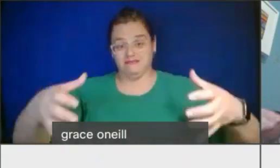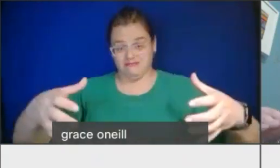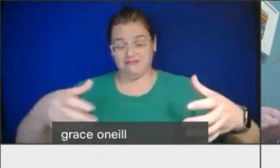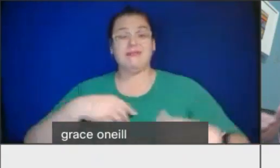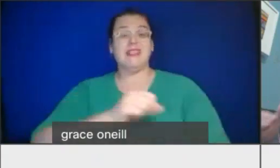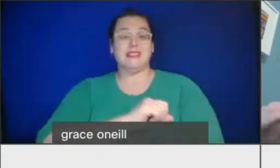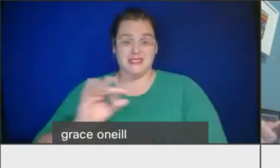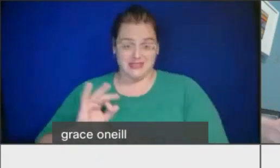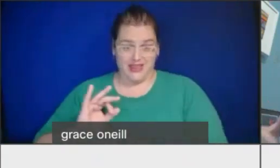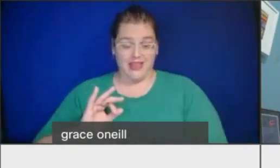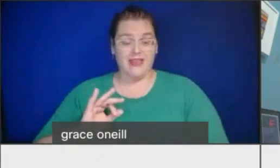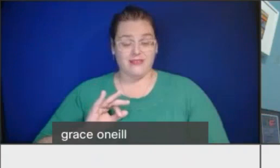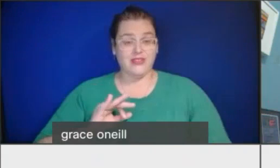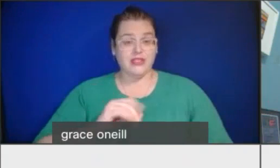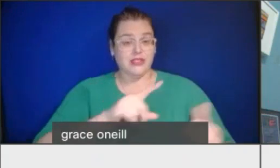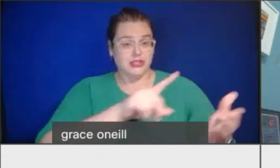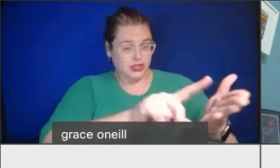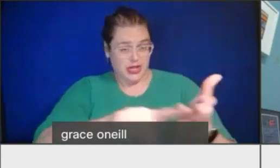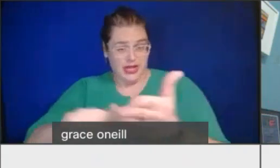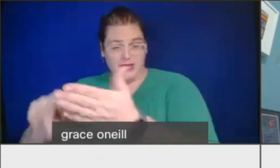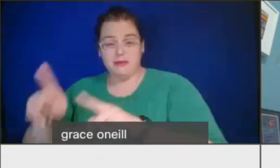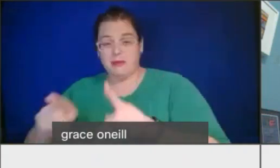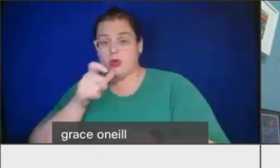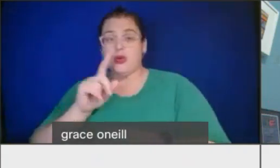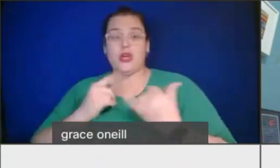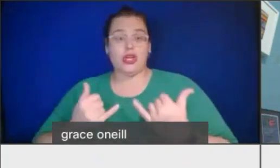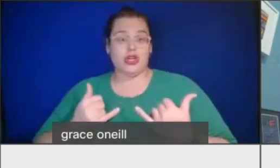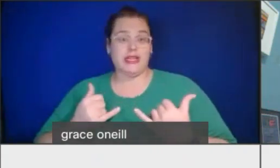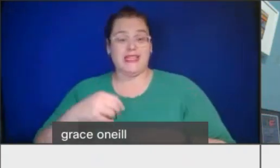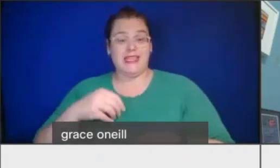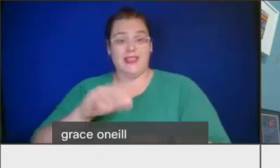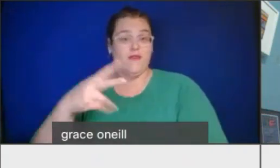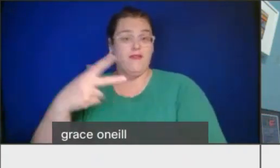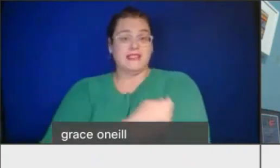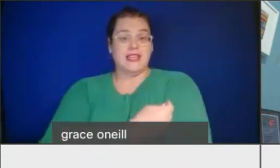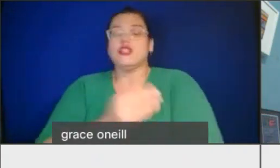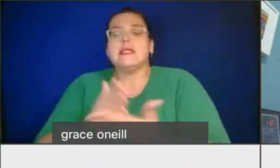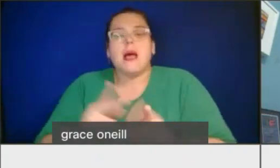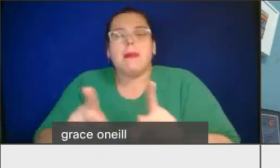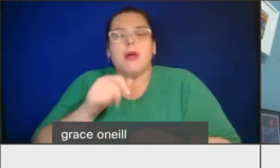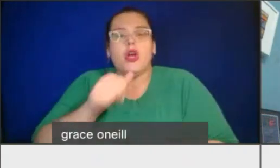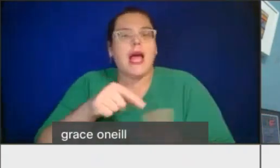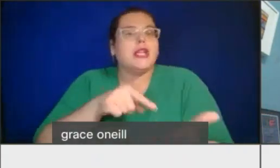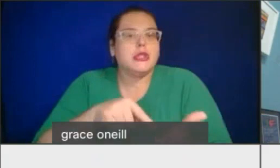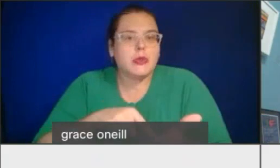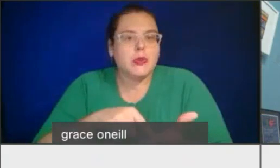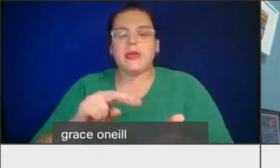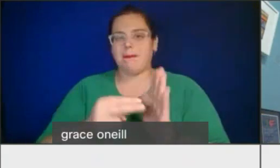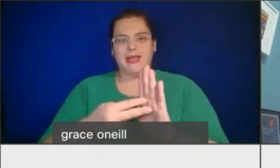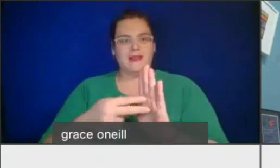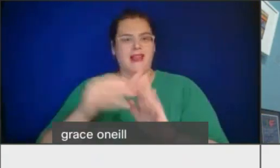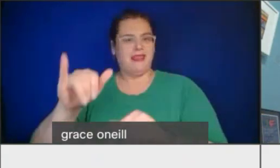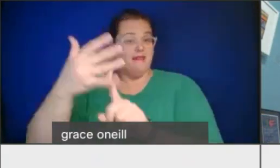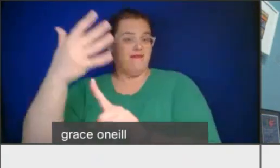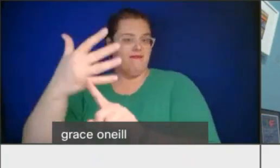current in their vaccination, I notice that we have some people who are not yet due for a booster. So that person, until they are due